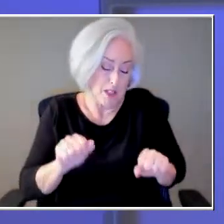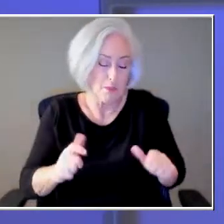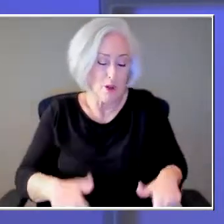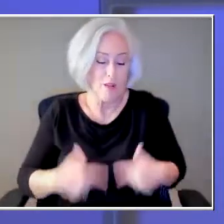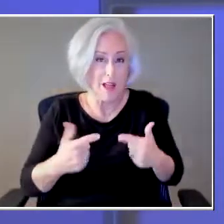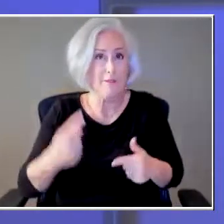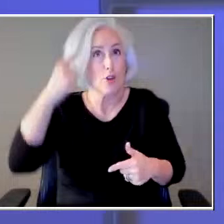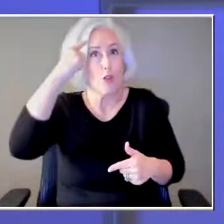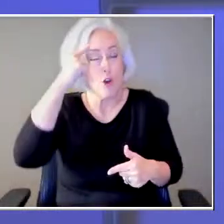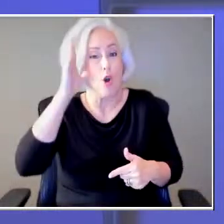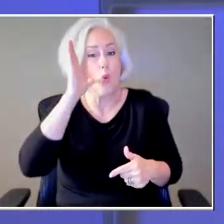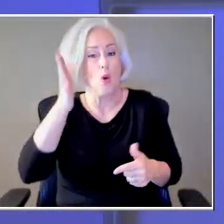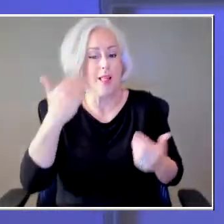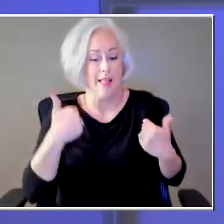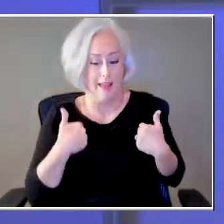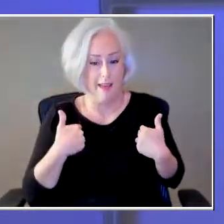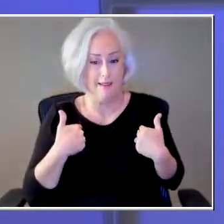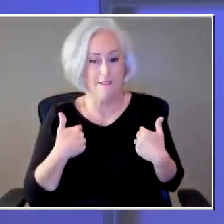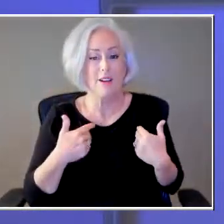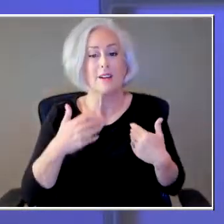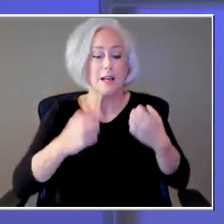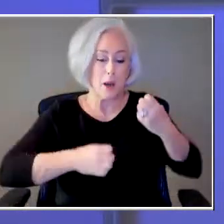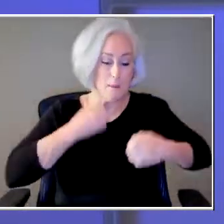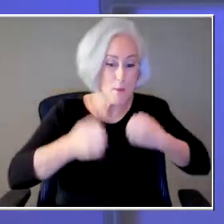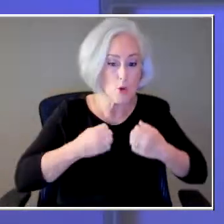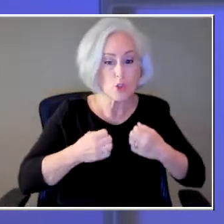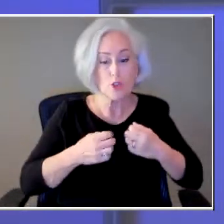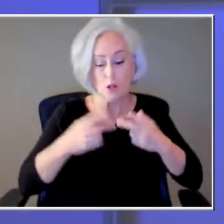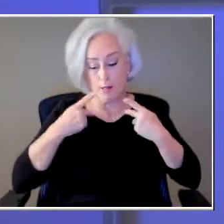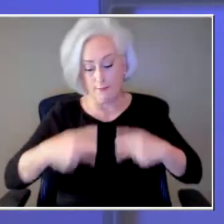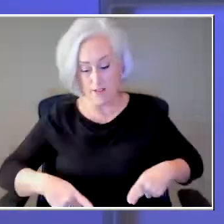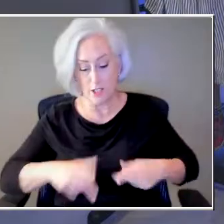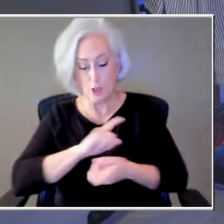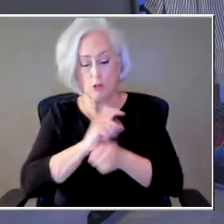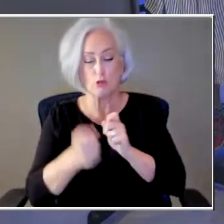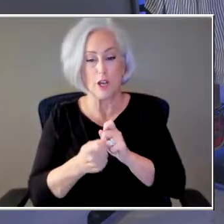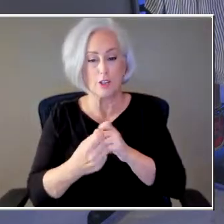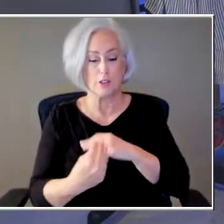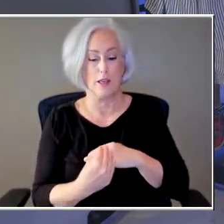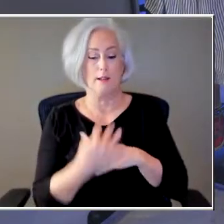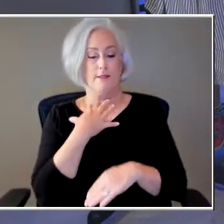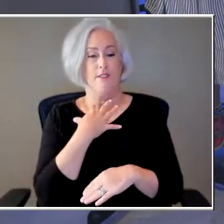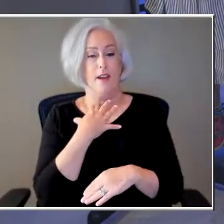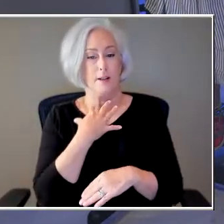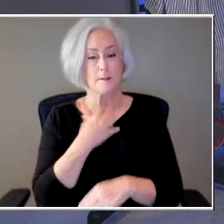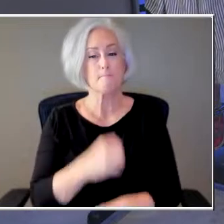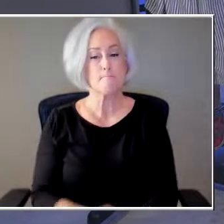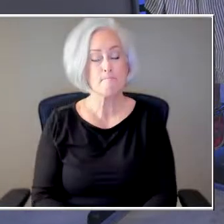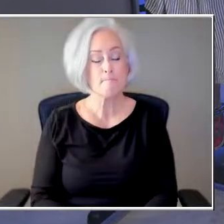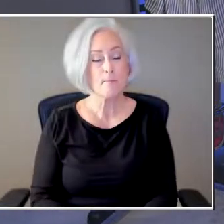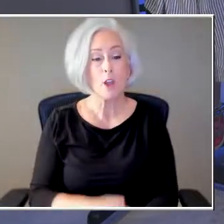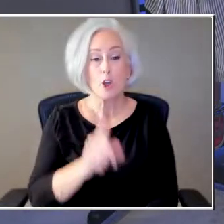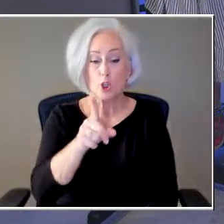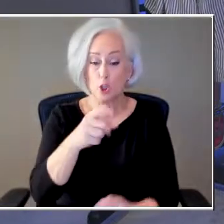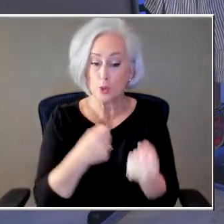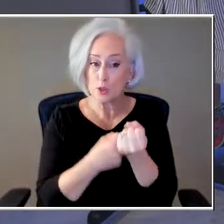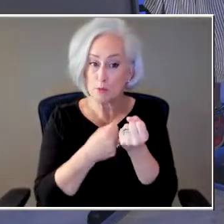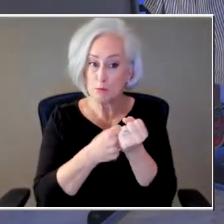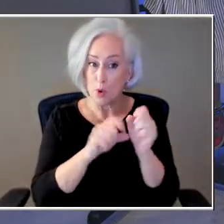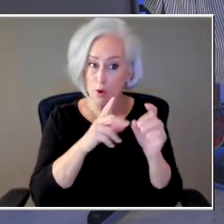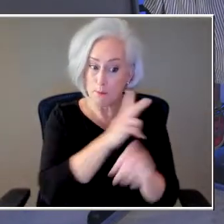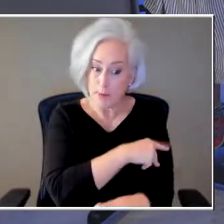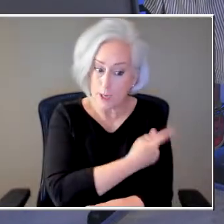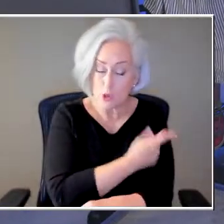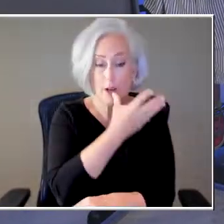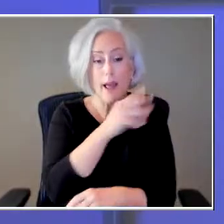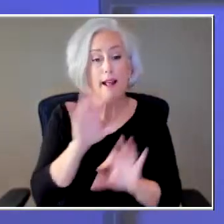come with it, the physical and emotional changes that come with an illness. You offer support for the patients, but also for families. How Yes. so? Yes, so we